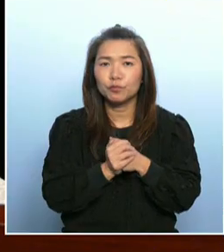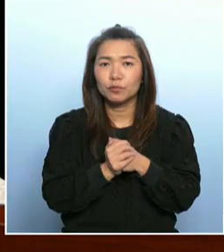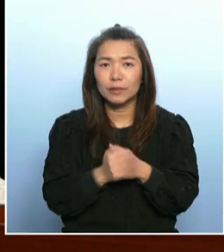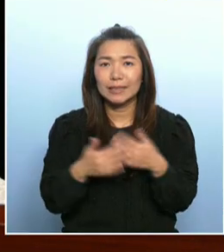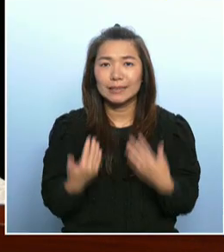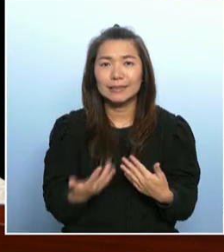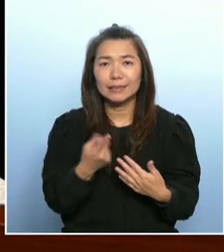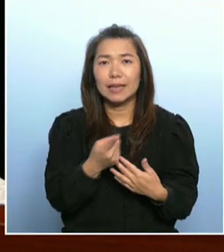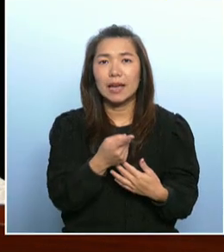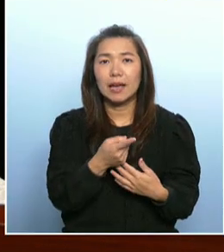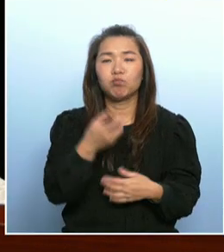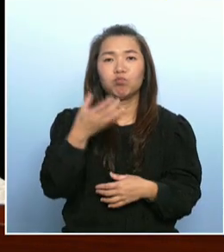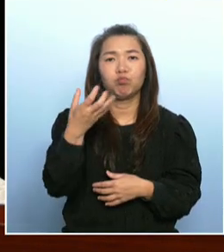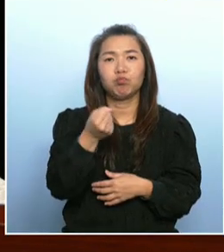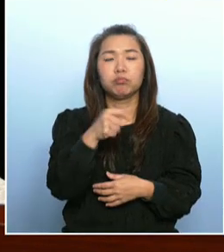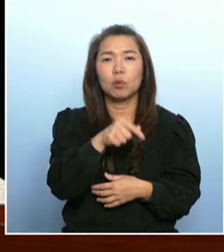Undersecretary.